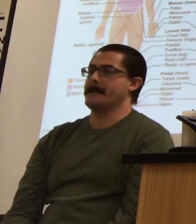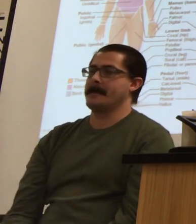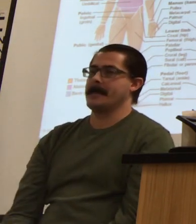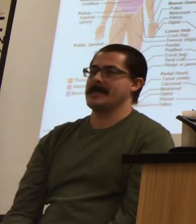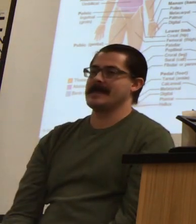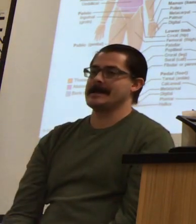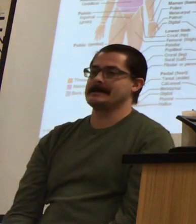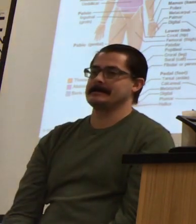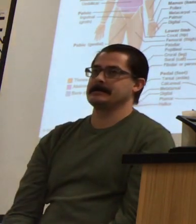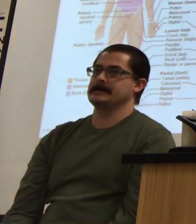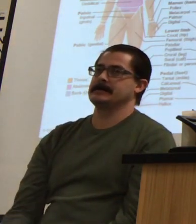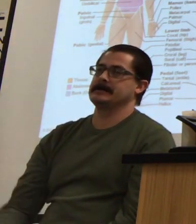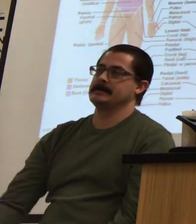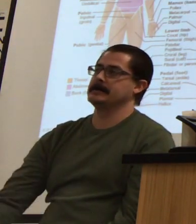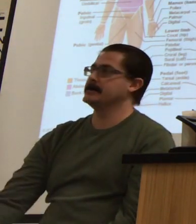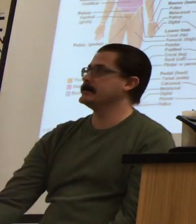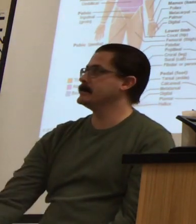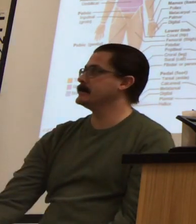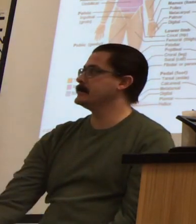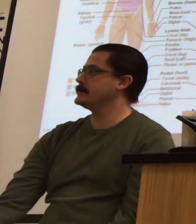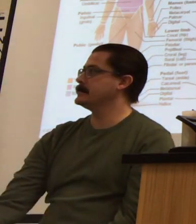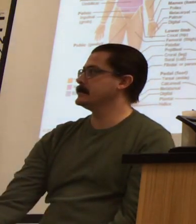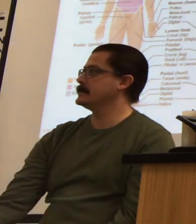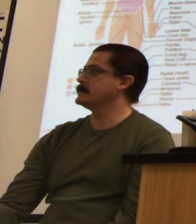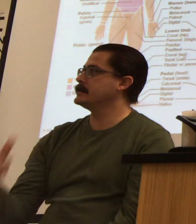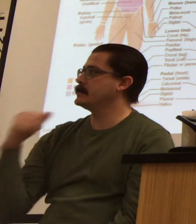So I'll just put kneecaps.